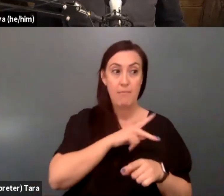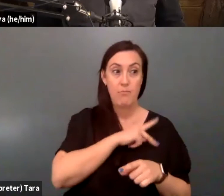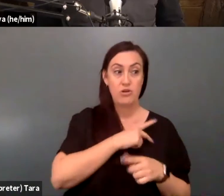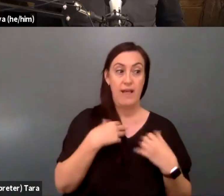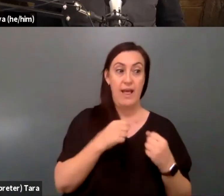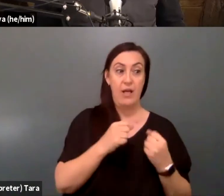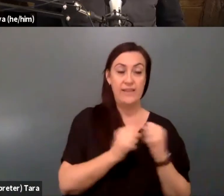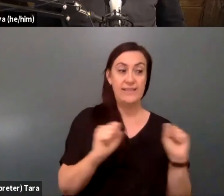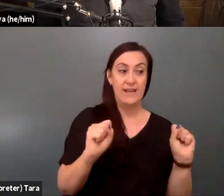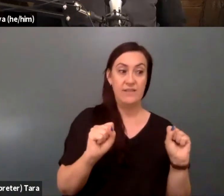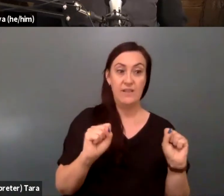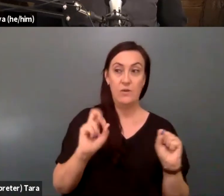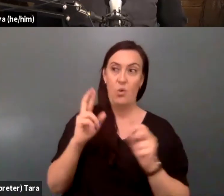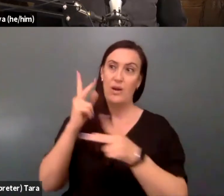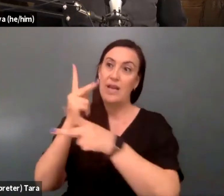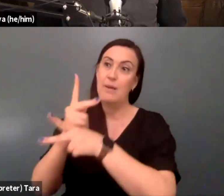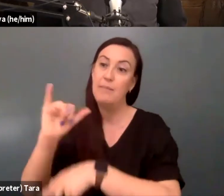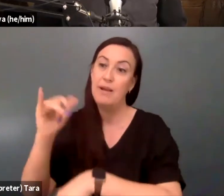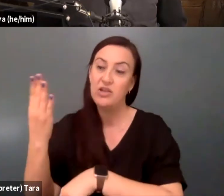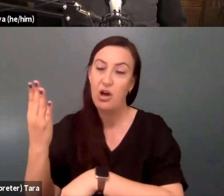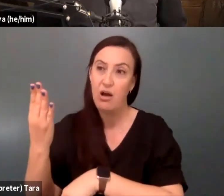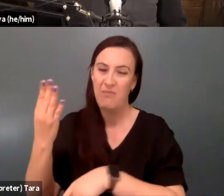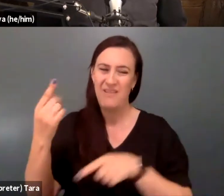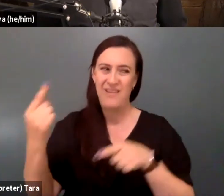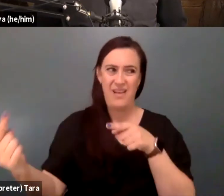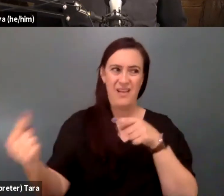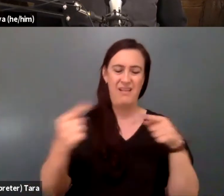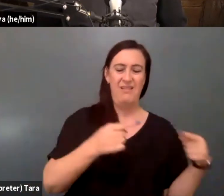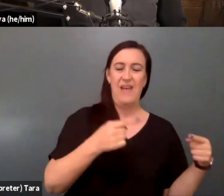having a job. And